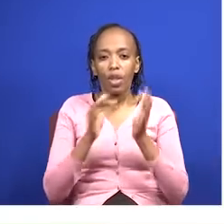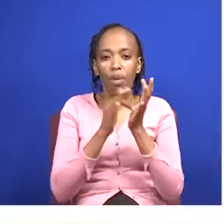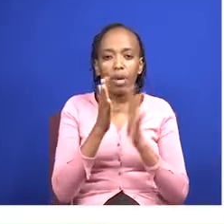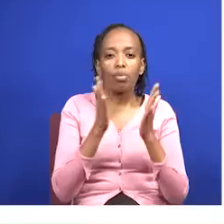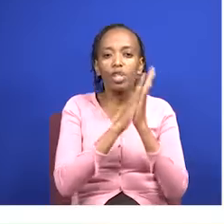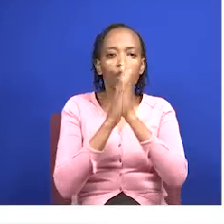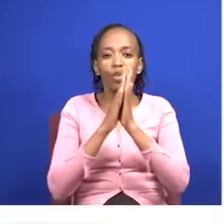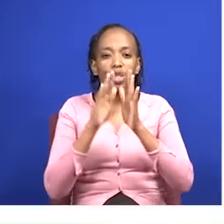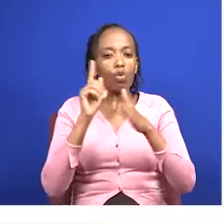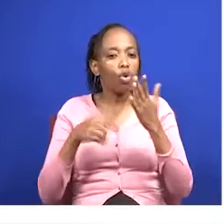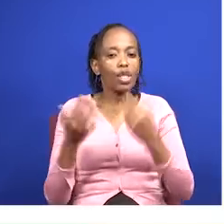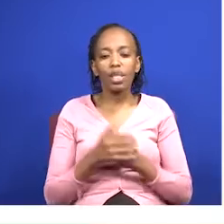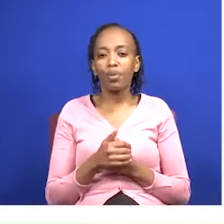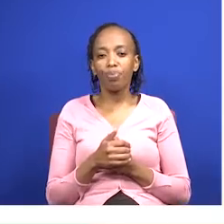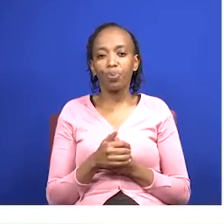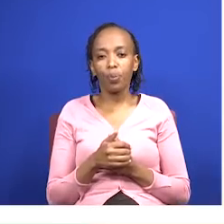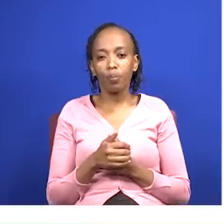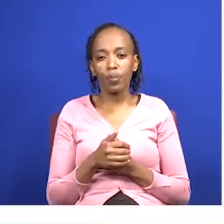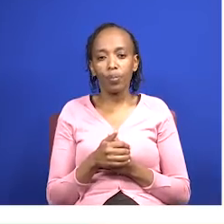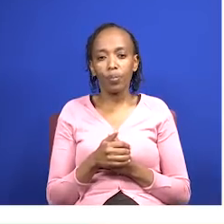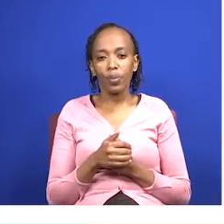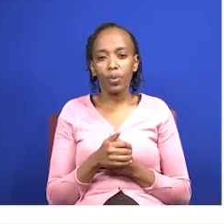What was the Bible story?